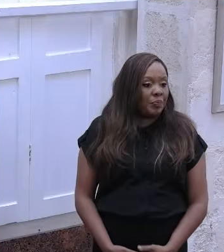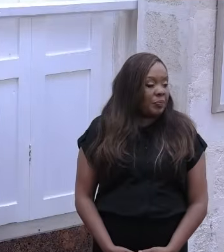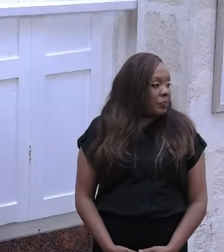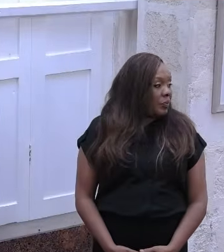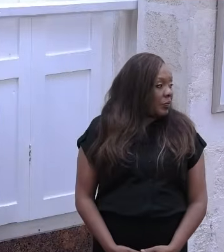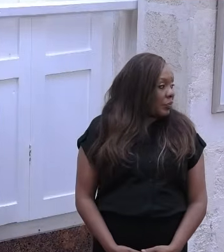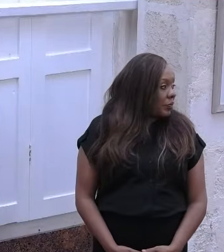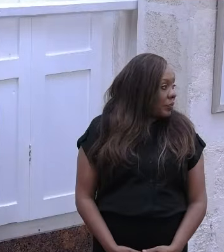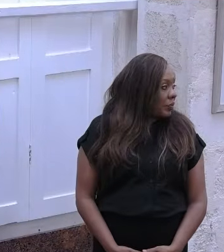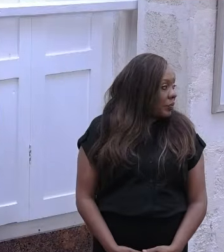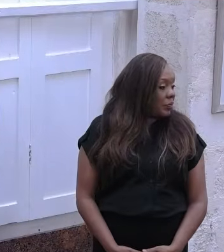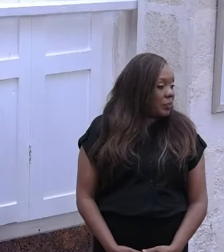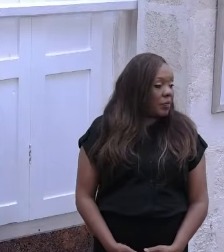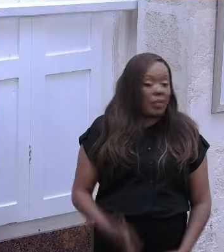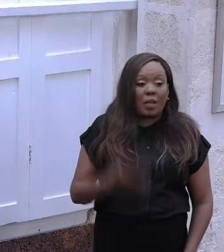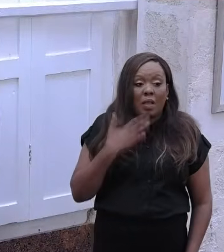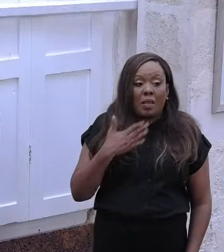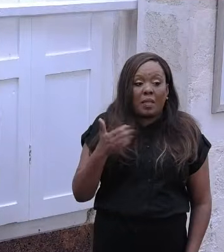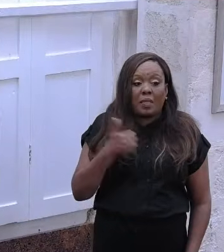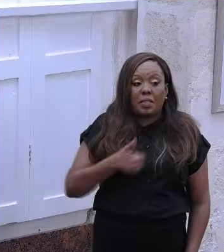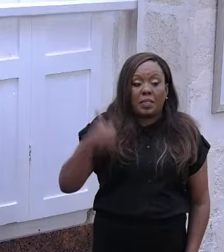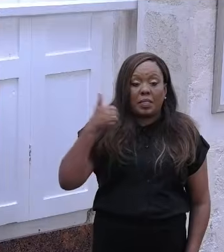Thank you, Senior Minister.